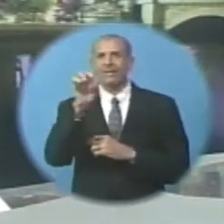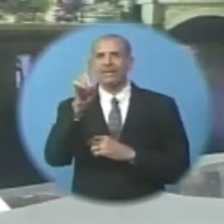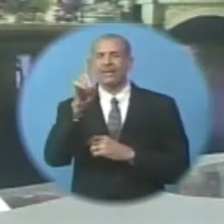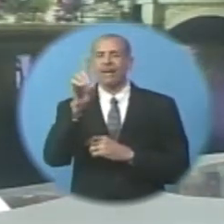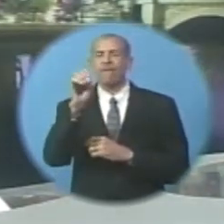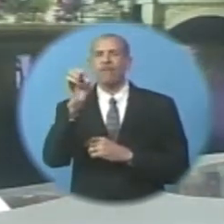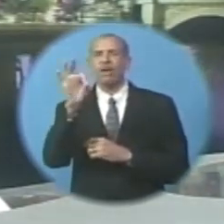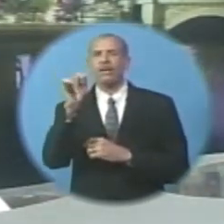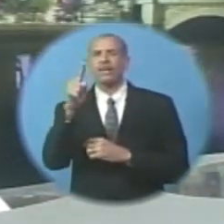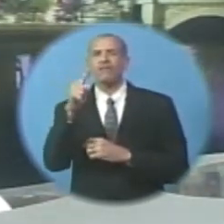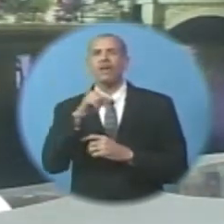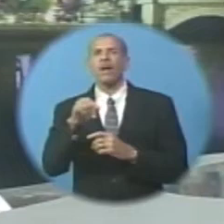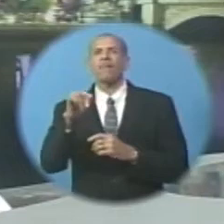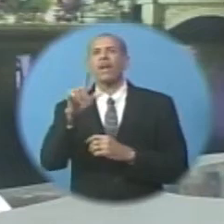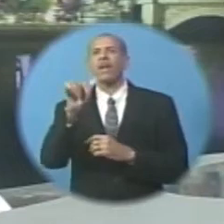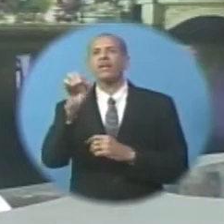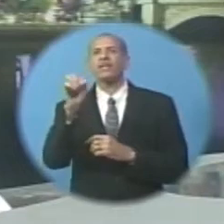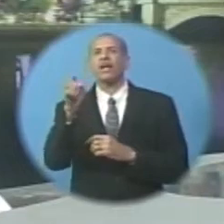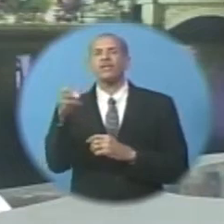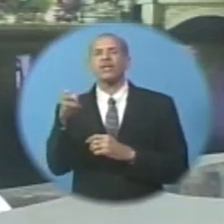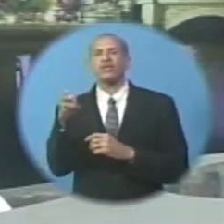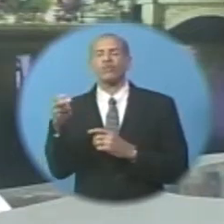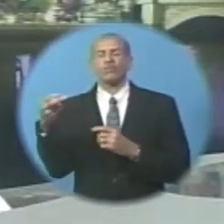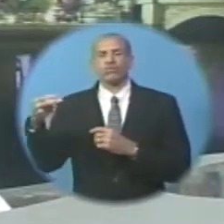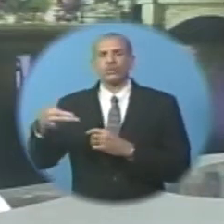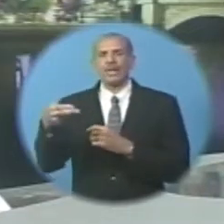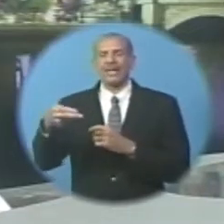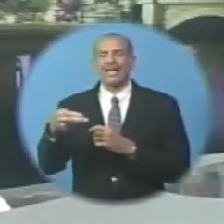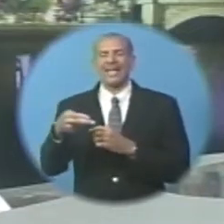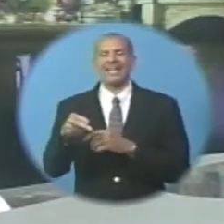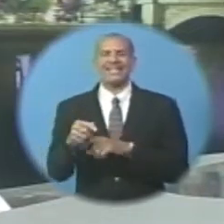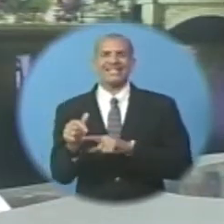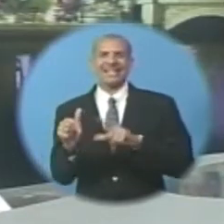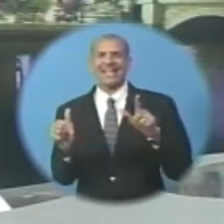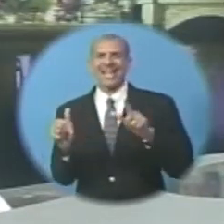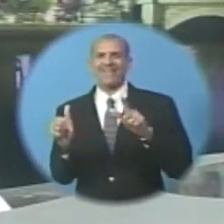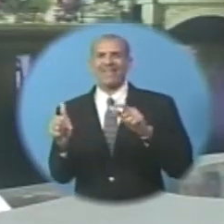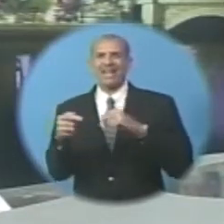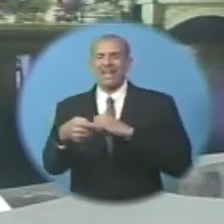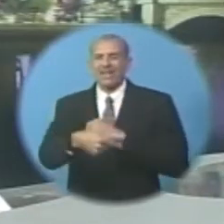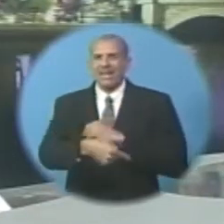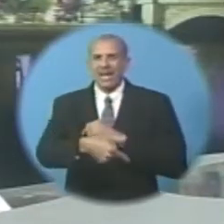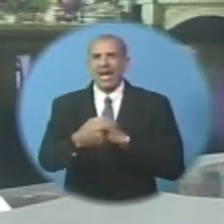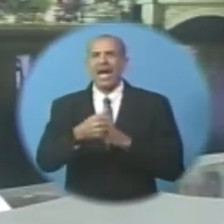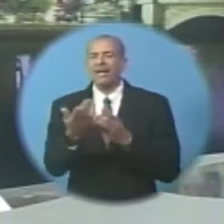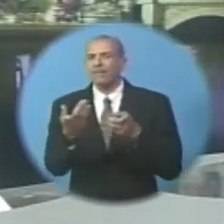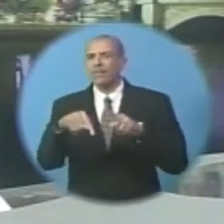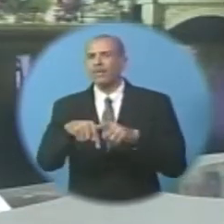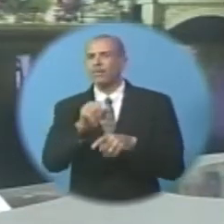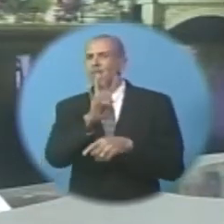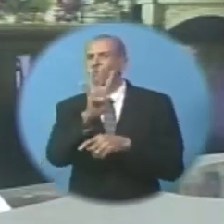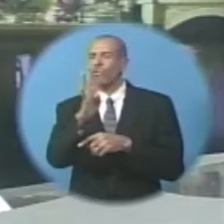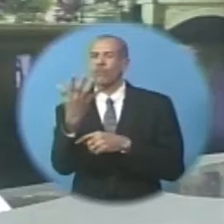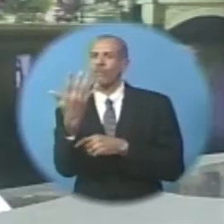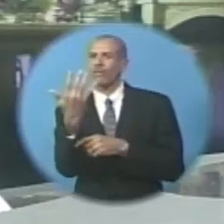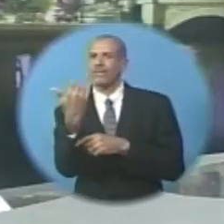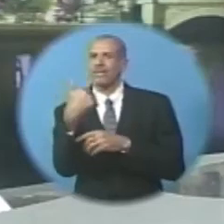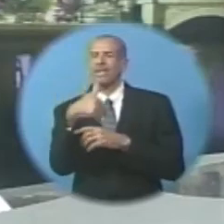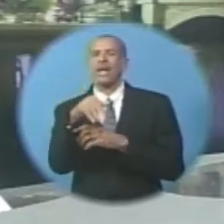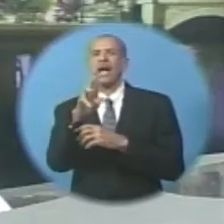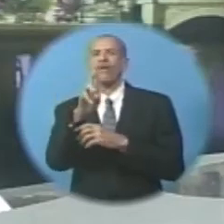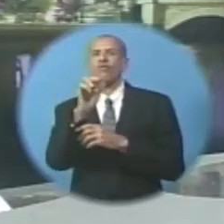Piers Avenue, Lodge Hill, was shot in his left thigh. Police say the incident took place around 4:15 at Reservoir Road, Lodge